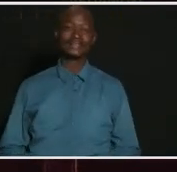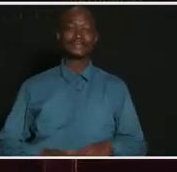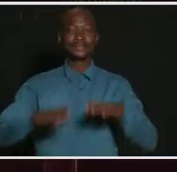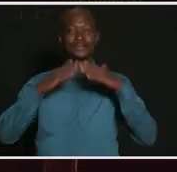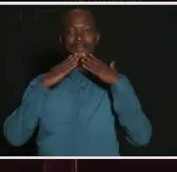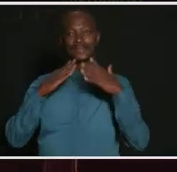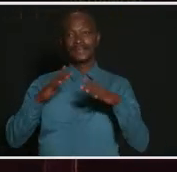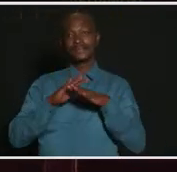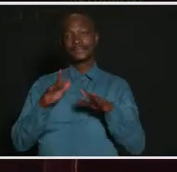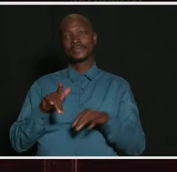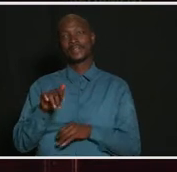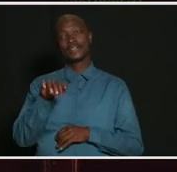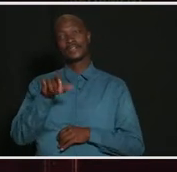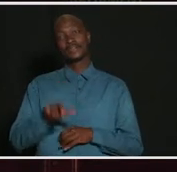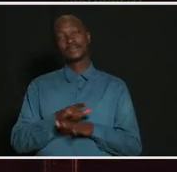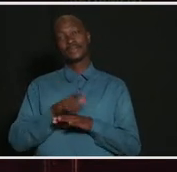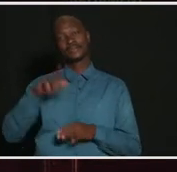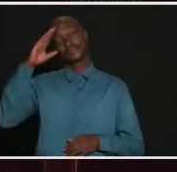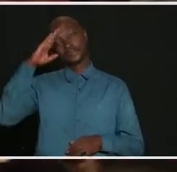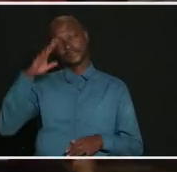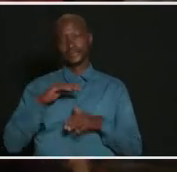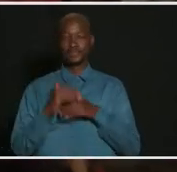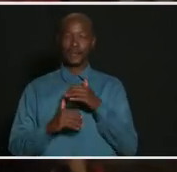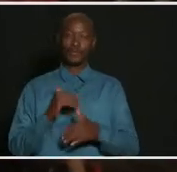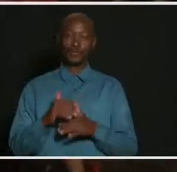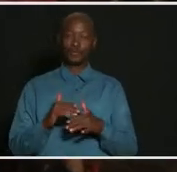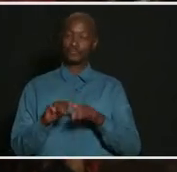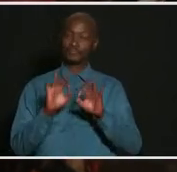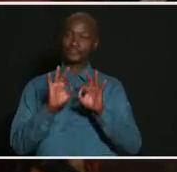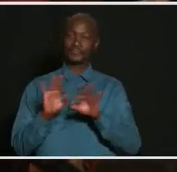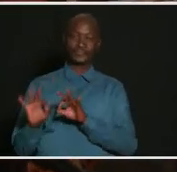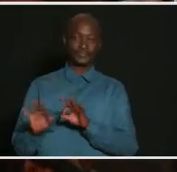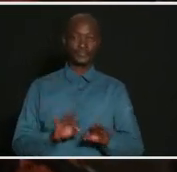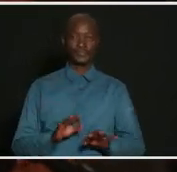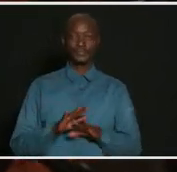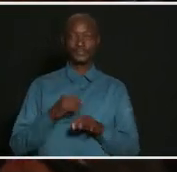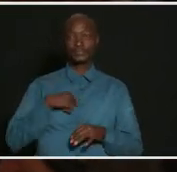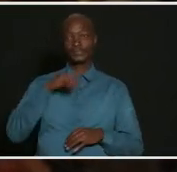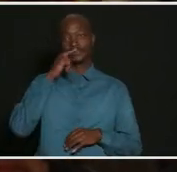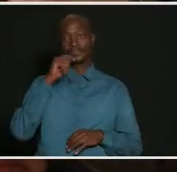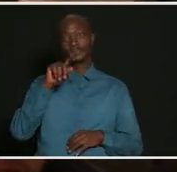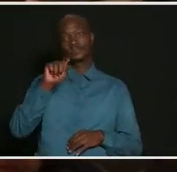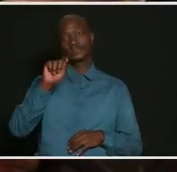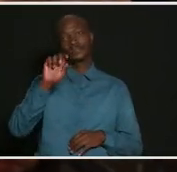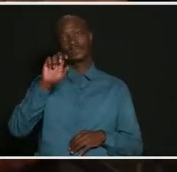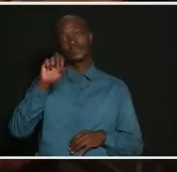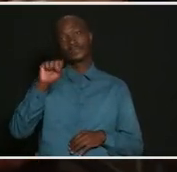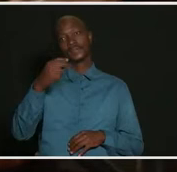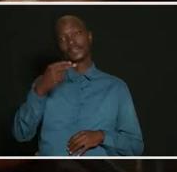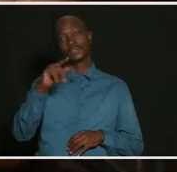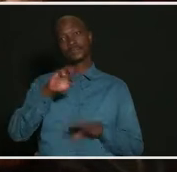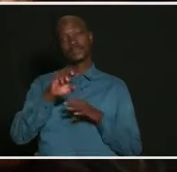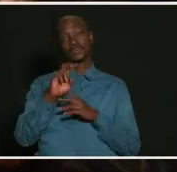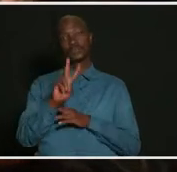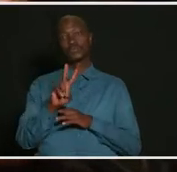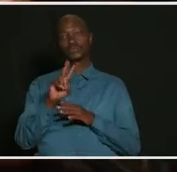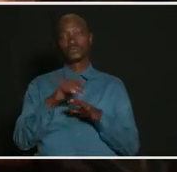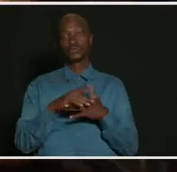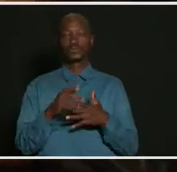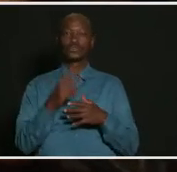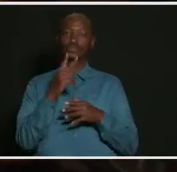of the session greeting everyone all Protocols of the uh represent two major